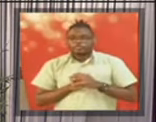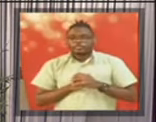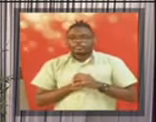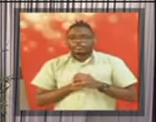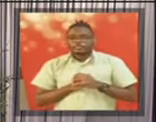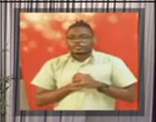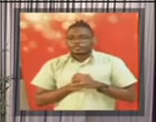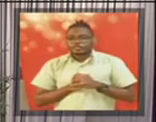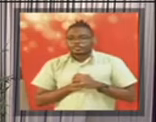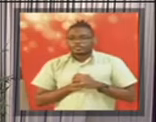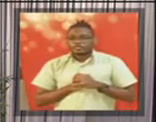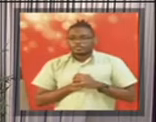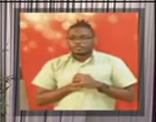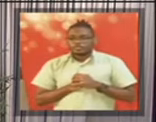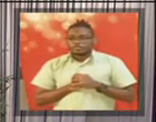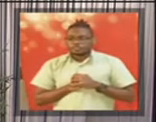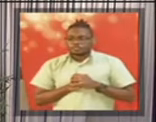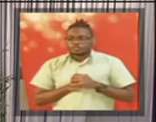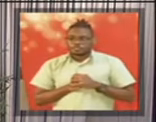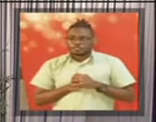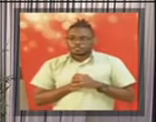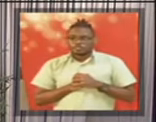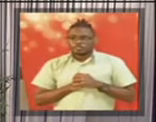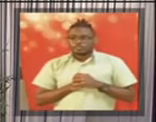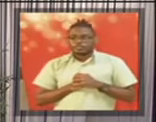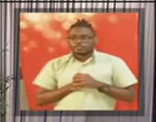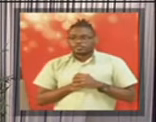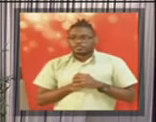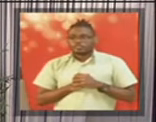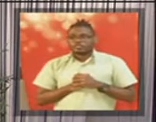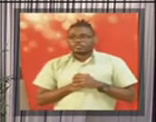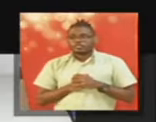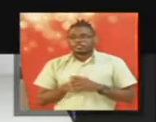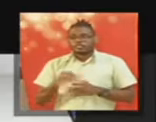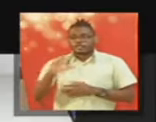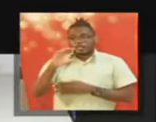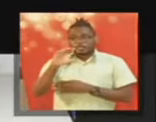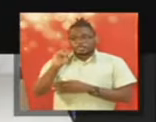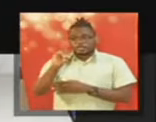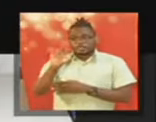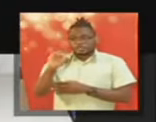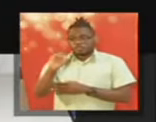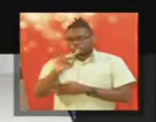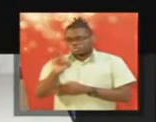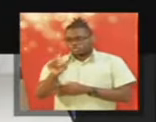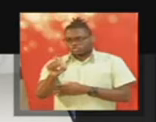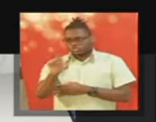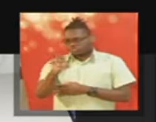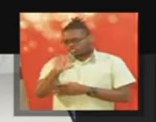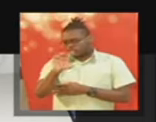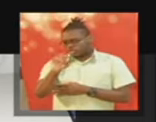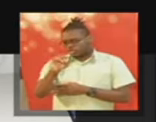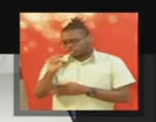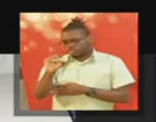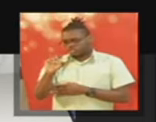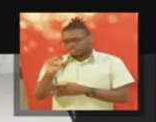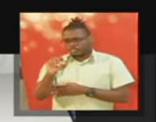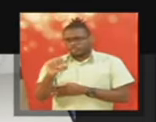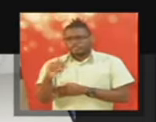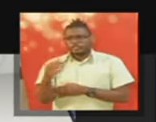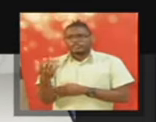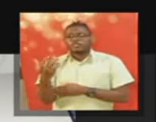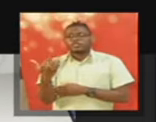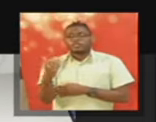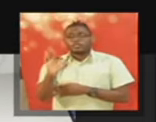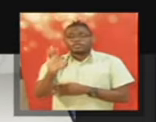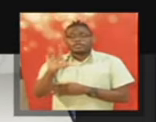All right, thank you again. Okay, so CMO, just to follow up on your response, right? With the flu season coming, we would anticipate that more people will come down